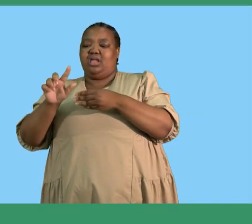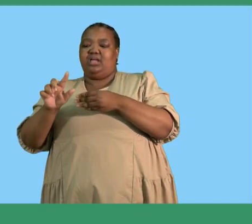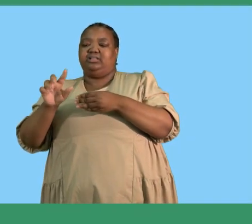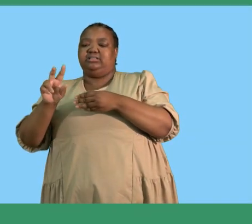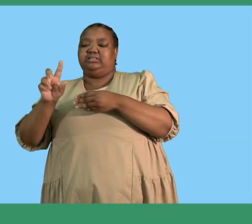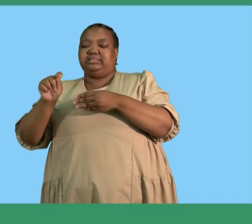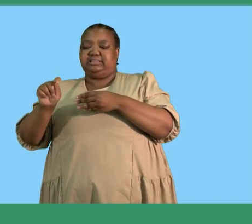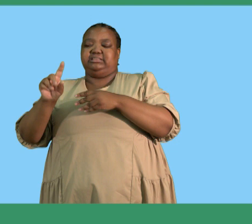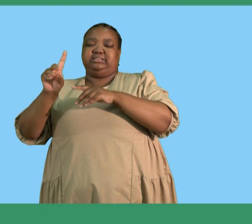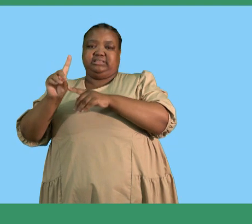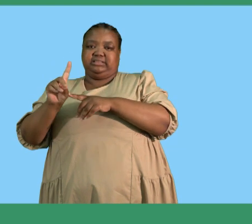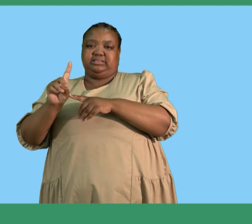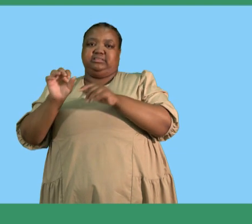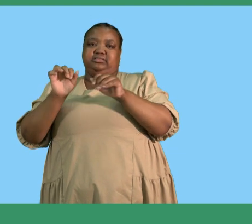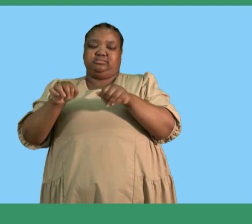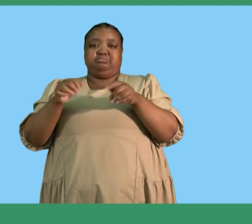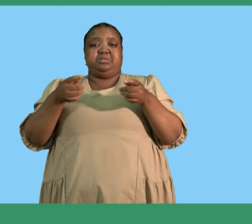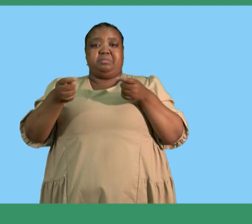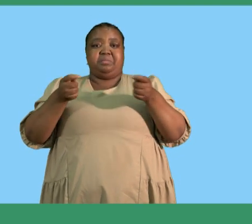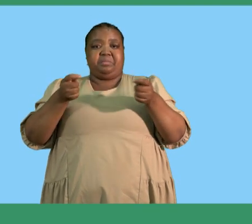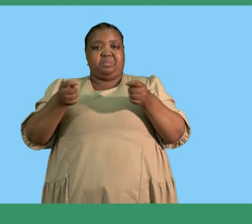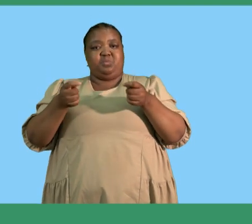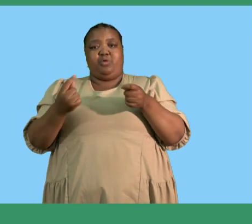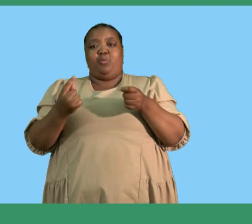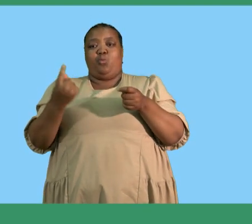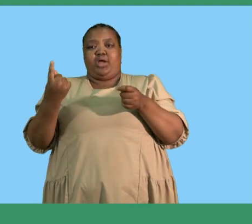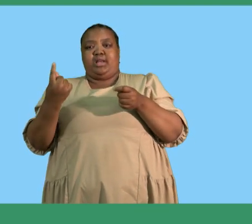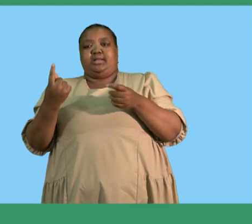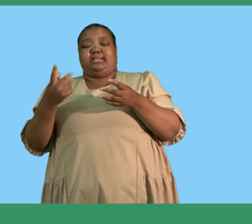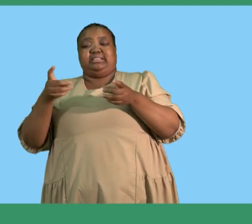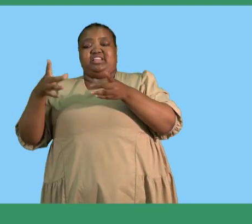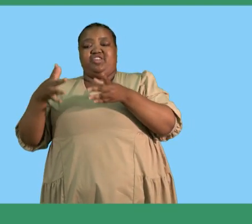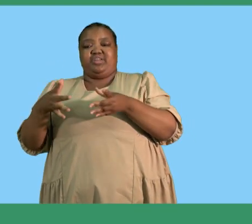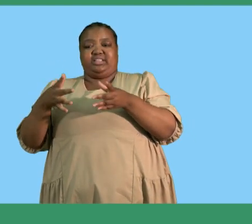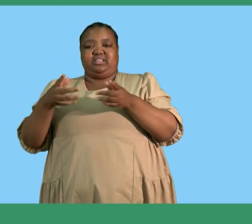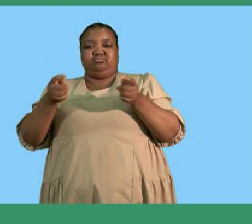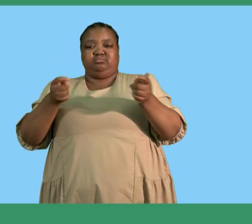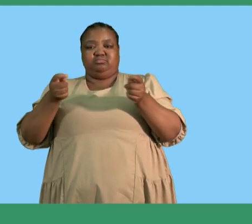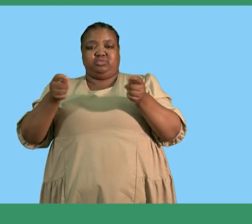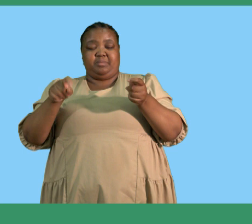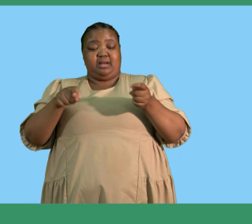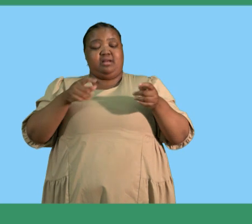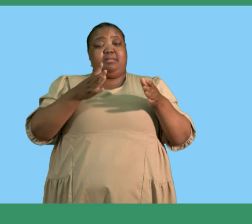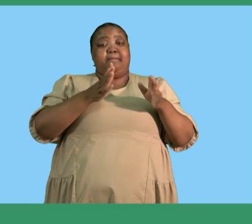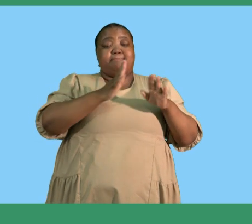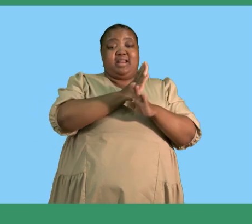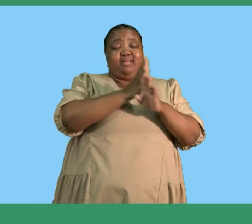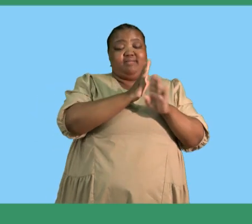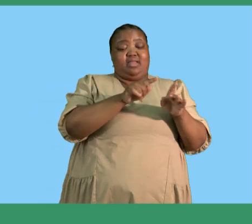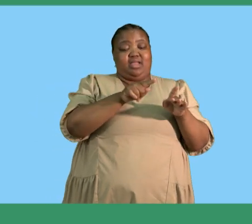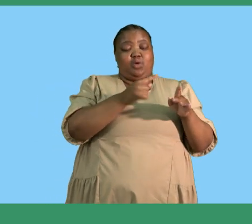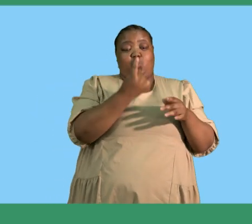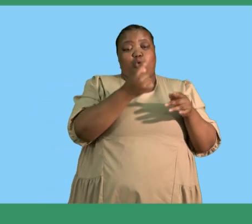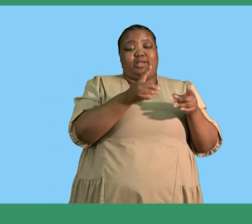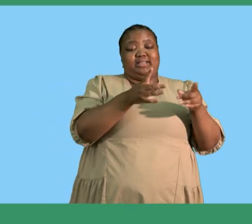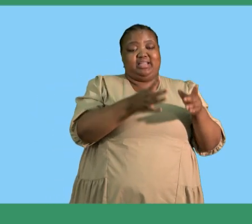Ltd. Then it must be managed by at least one director if it is a private and